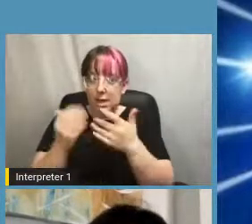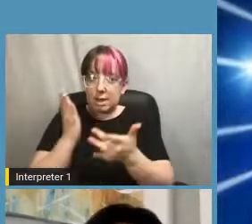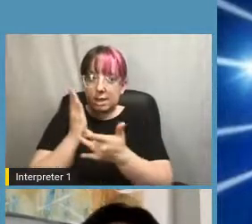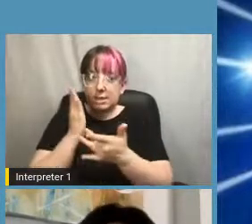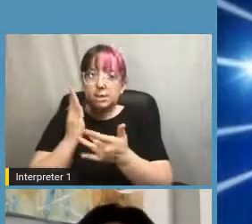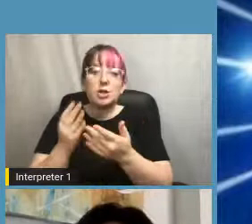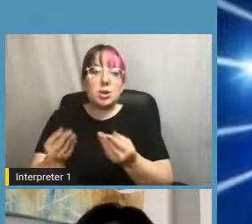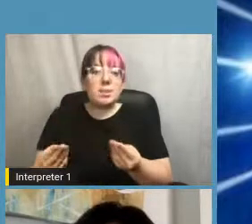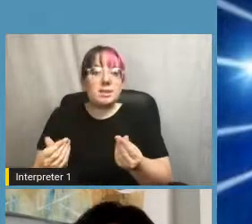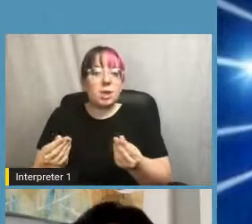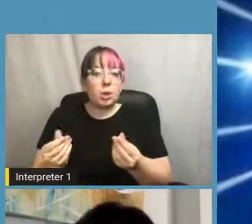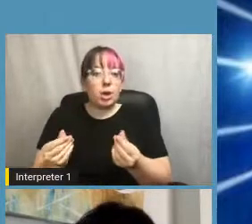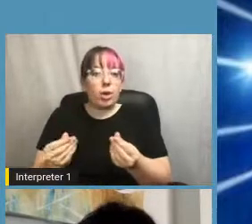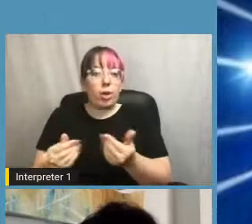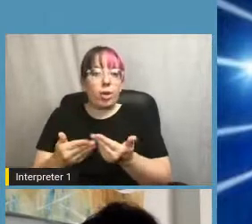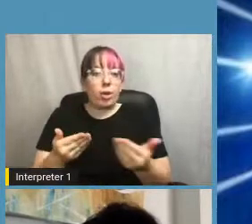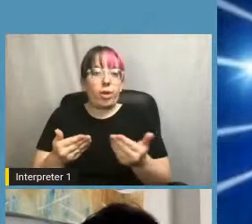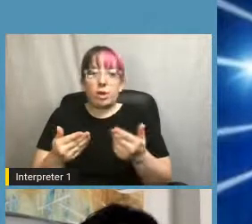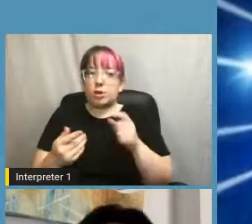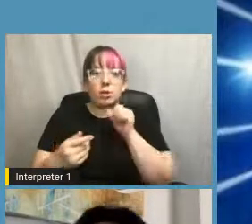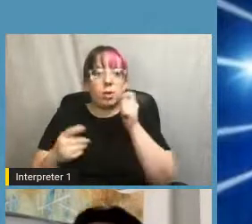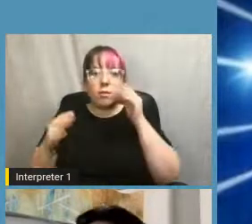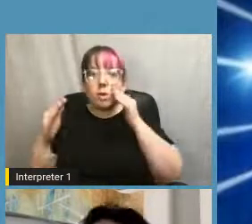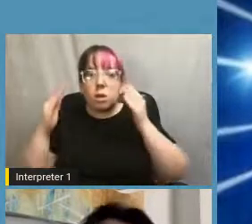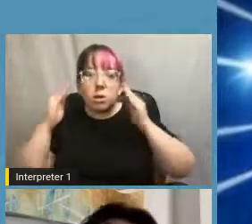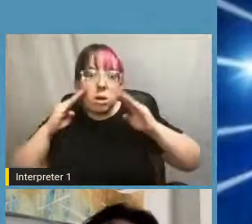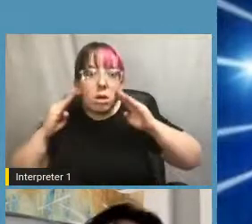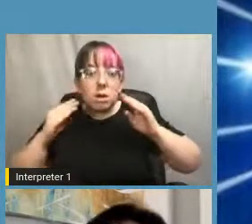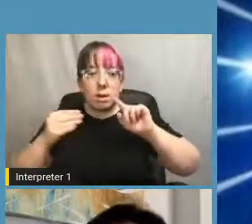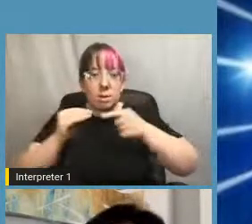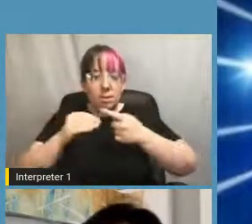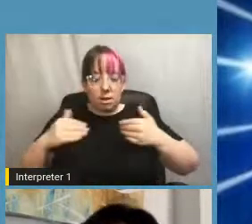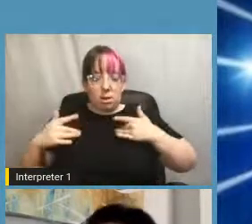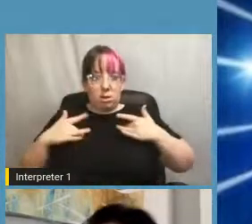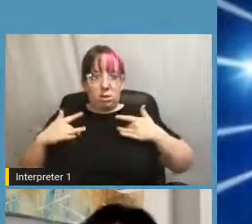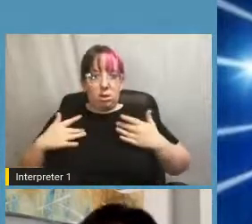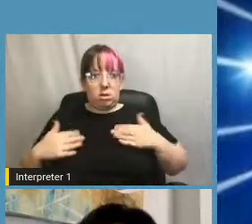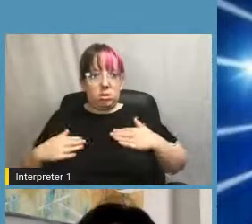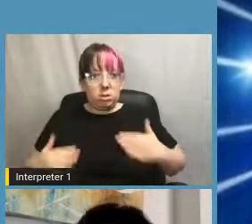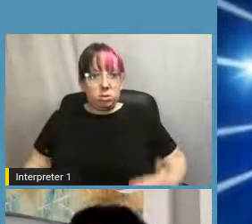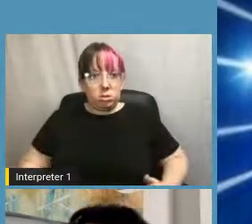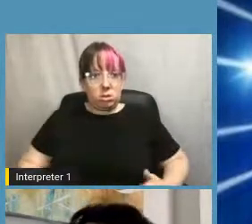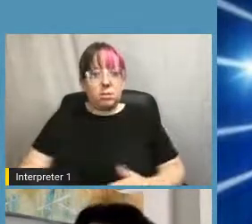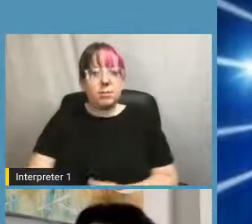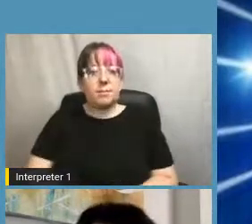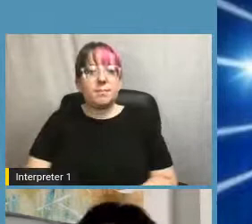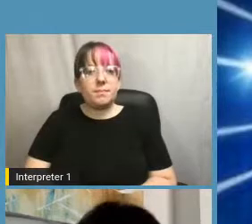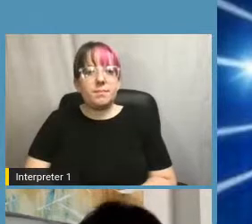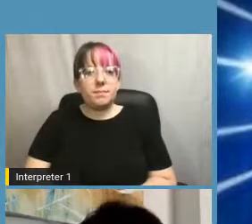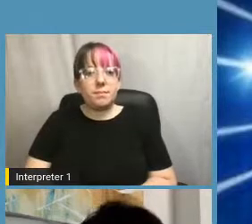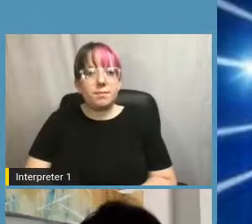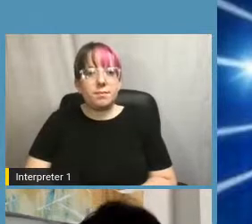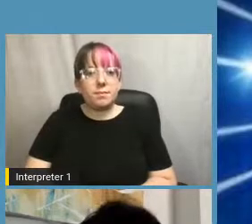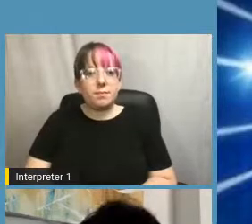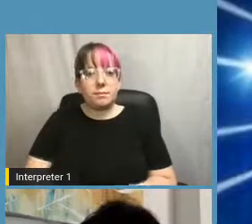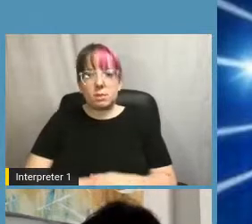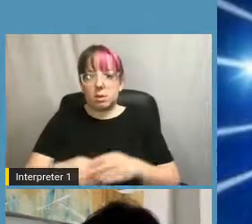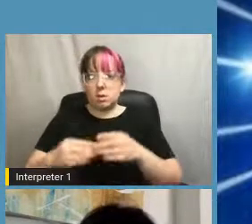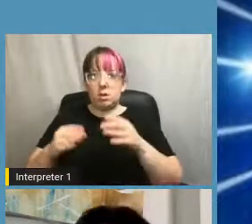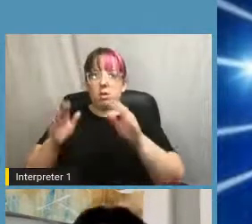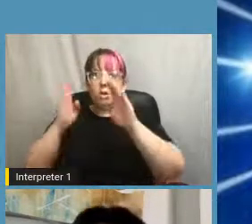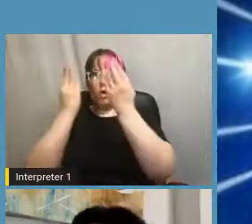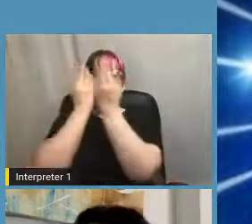you don't have to worry about the physicality of it. You don't have to worry with how much weight does it fit through the doors,